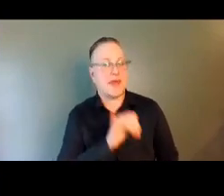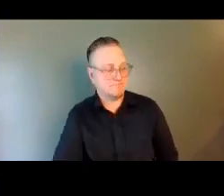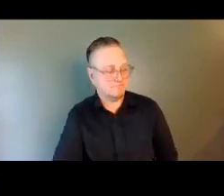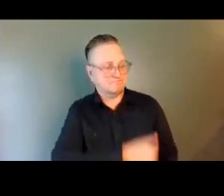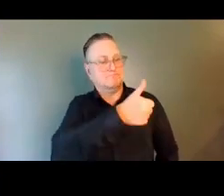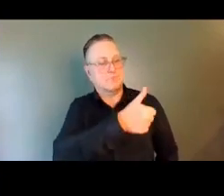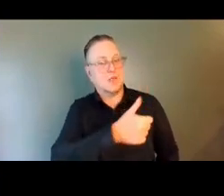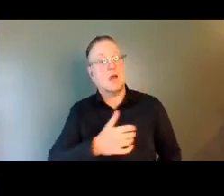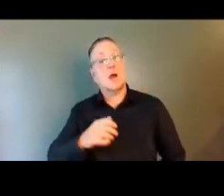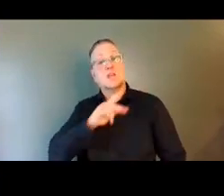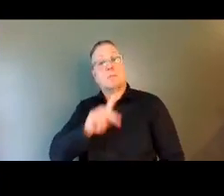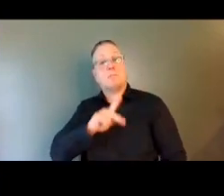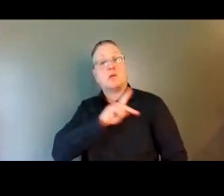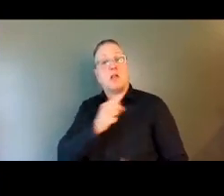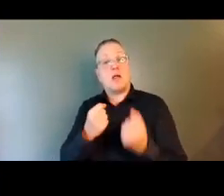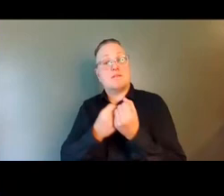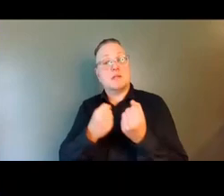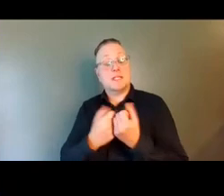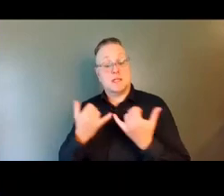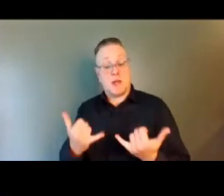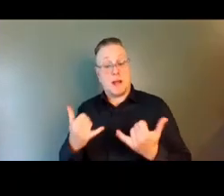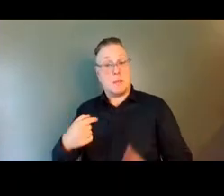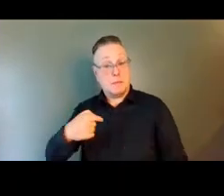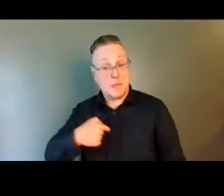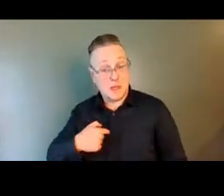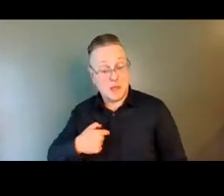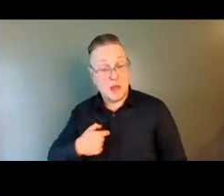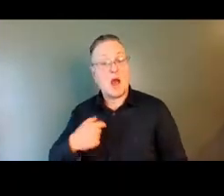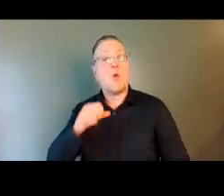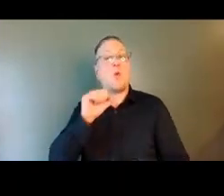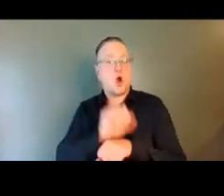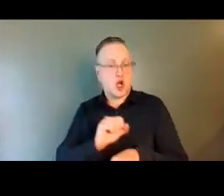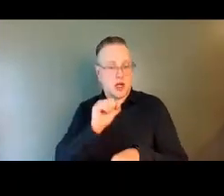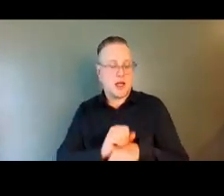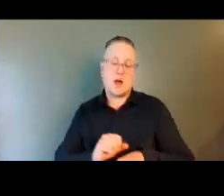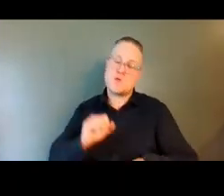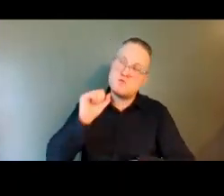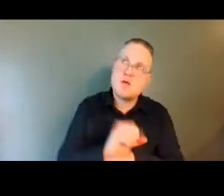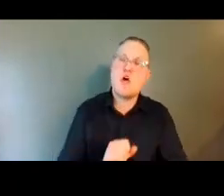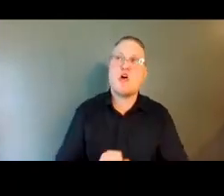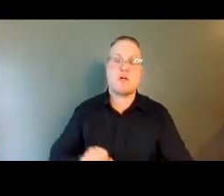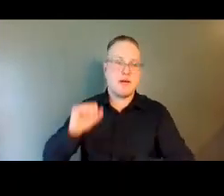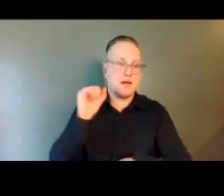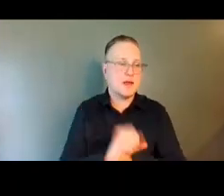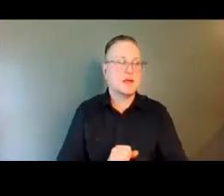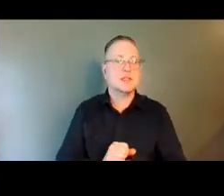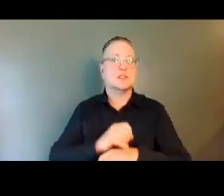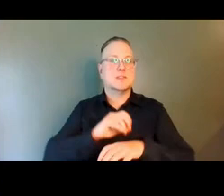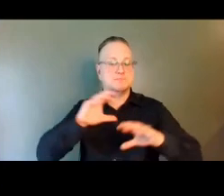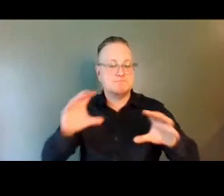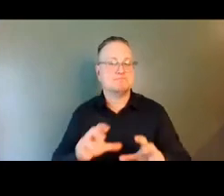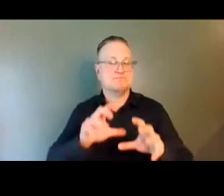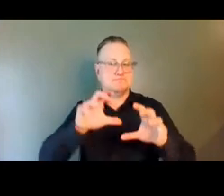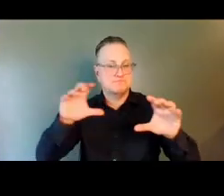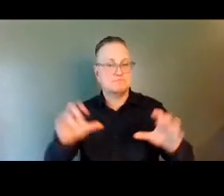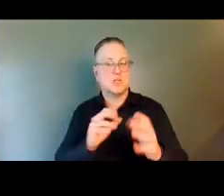personal advocacy right now is working very hard to ensure that programs